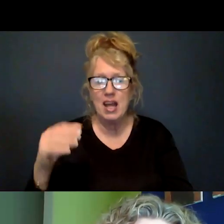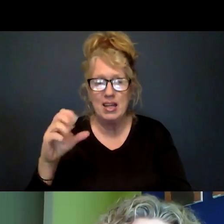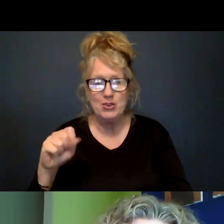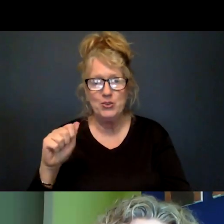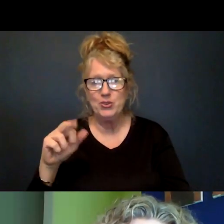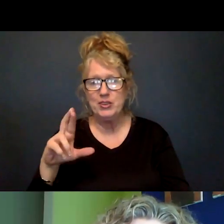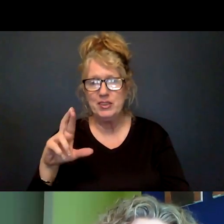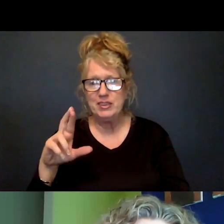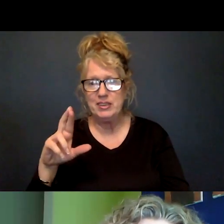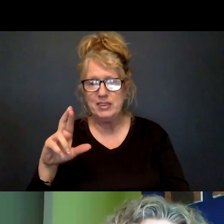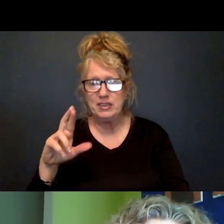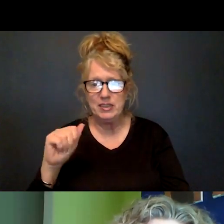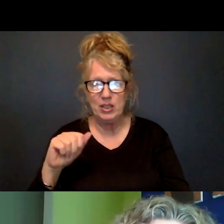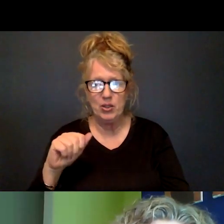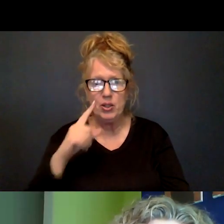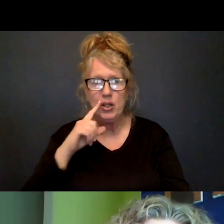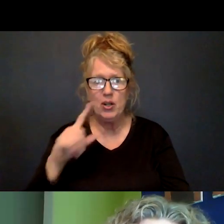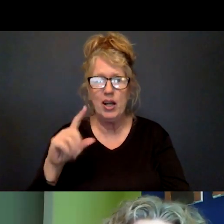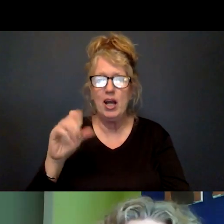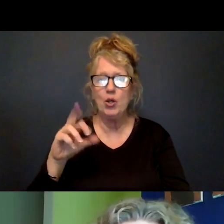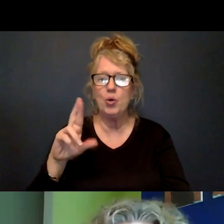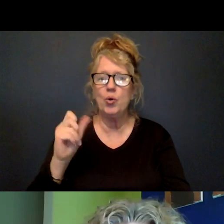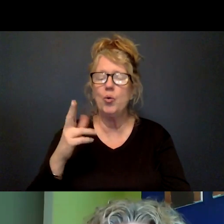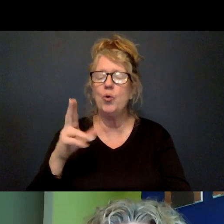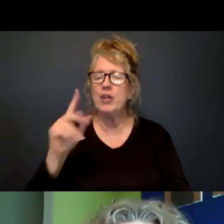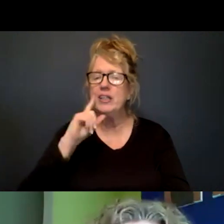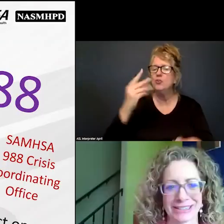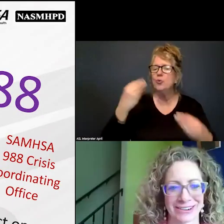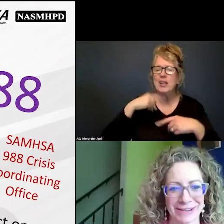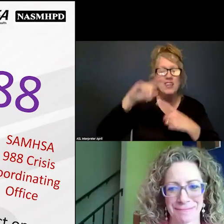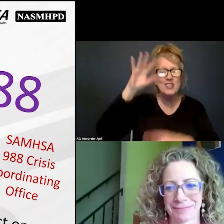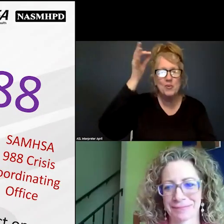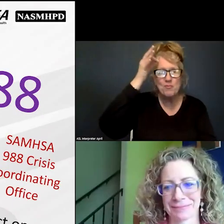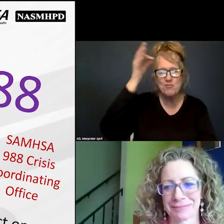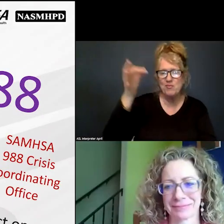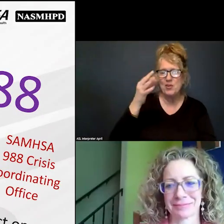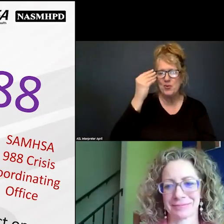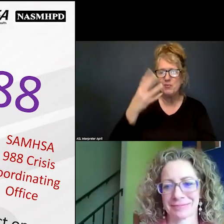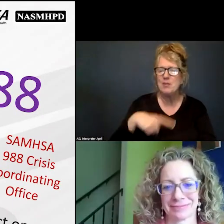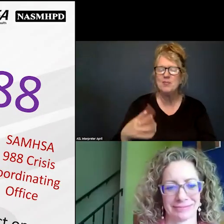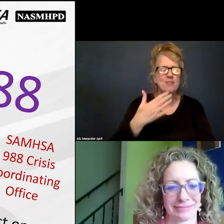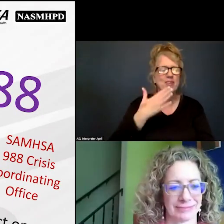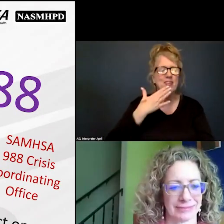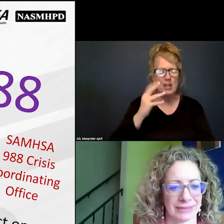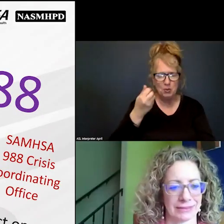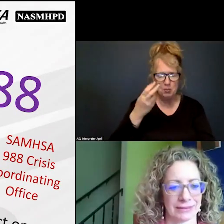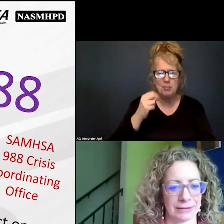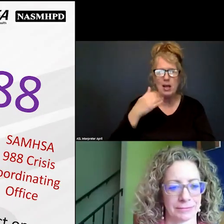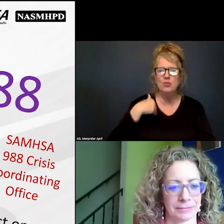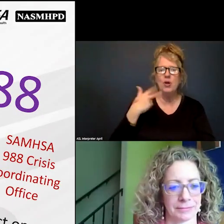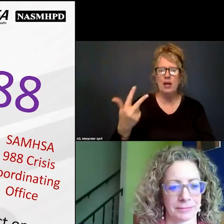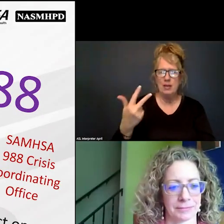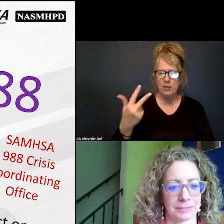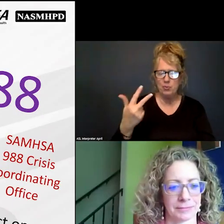Corcoran, who is with Guide Consulting, to give us some federal updates. Go ahead, Sarah. Thank you, Megan. So I've got 3